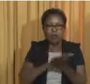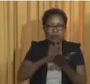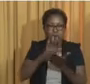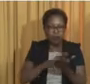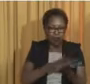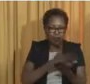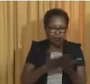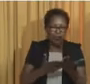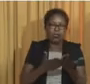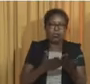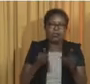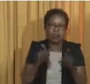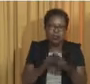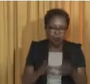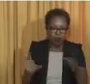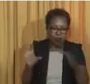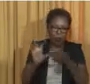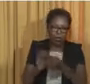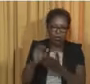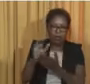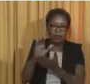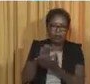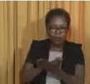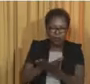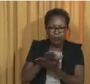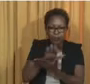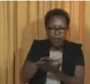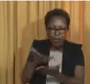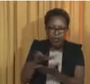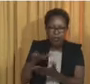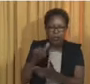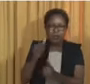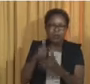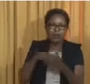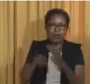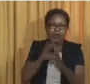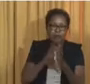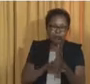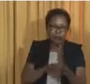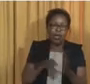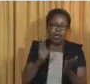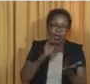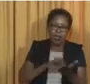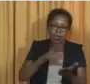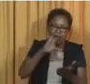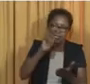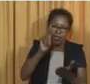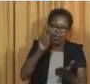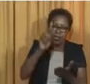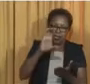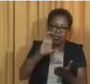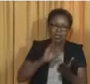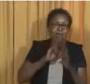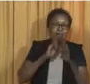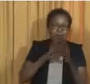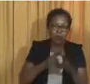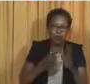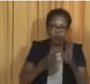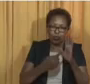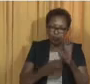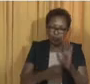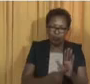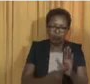as related to doctrines like eternity clauses. The CKERC report on page 76 indicates that Kenyans